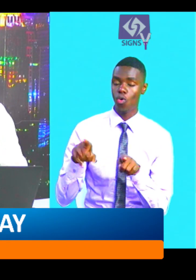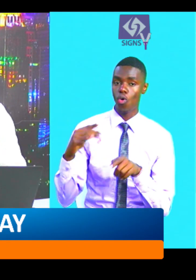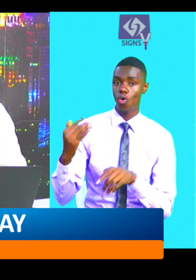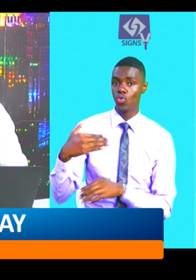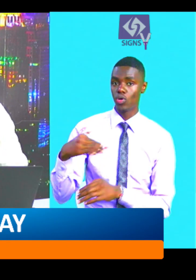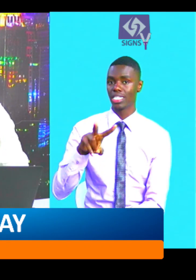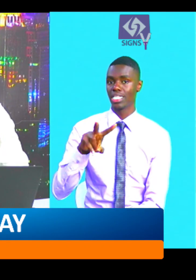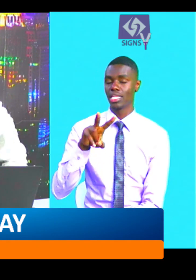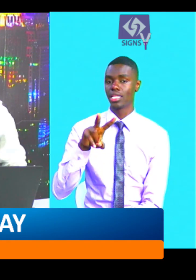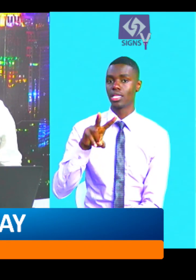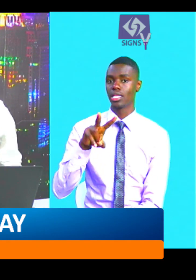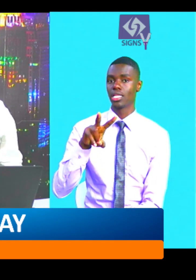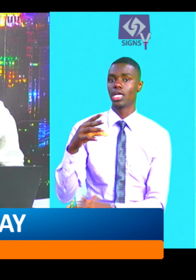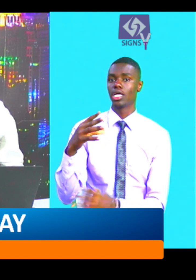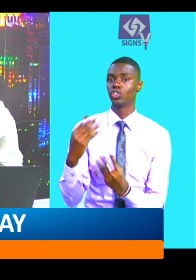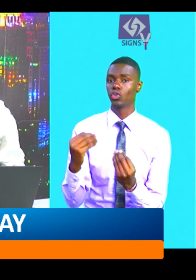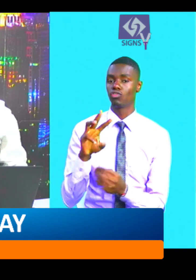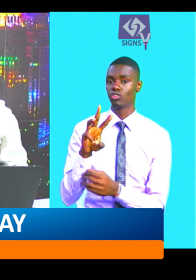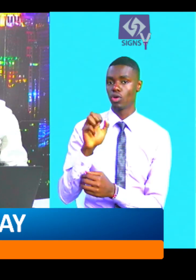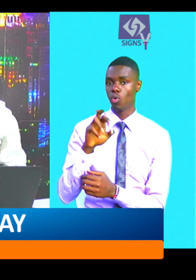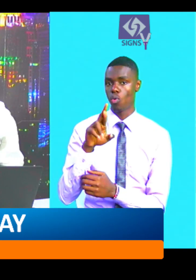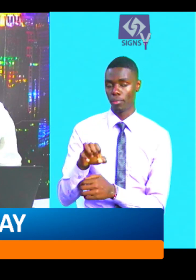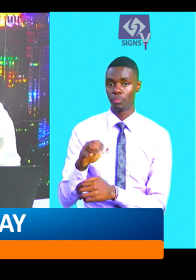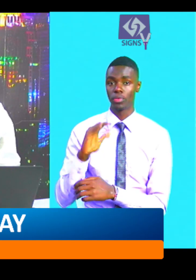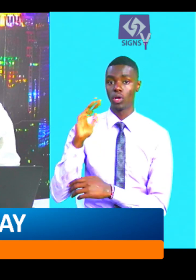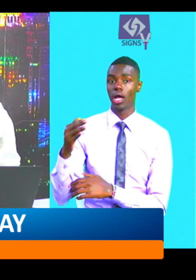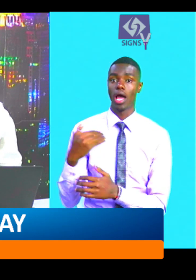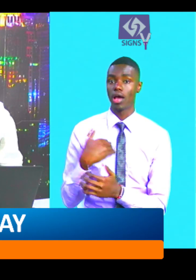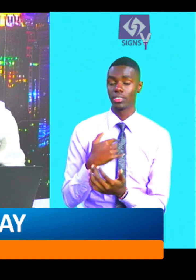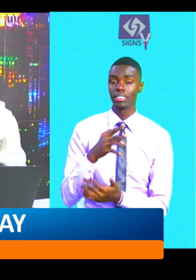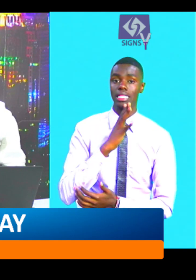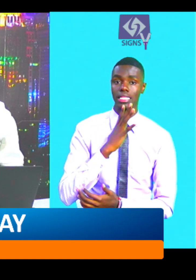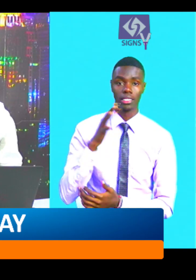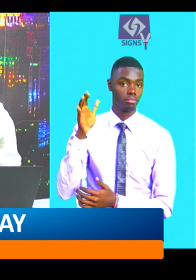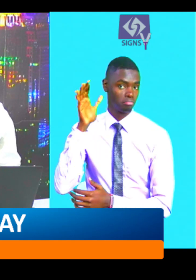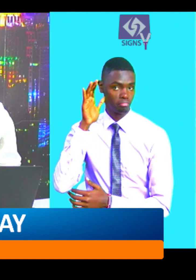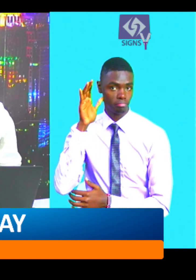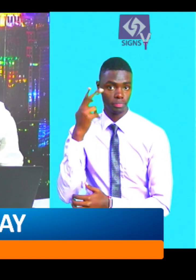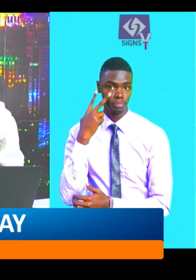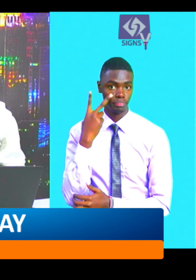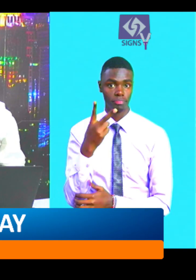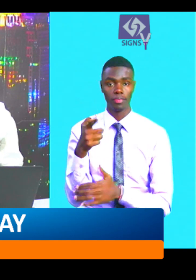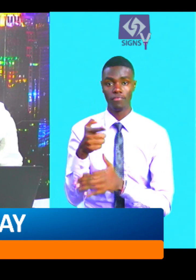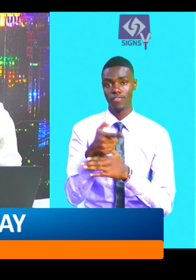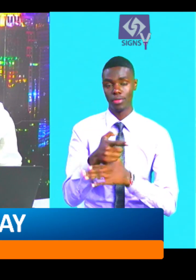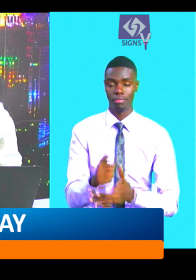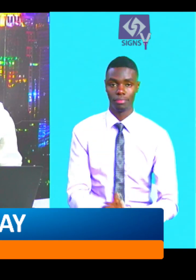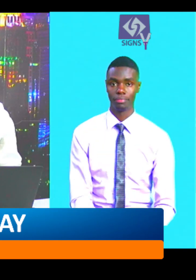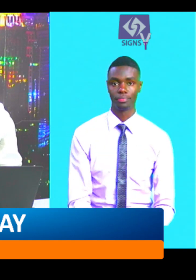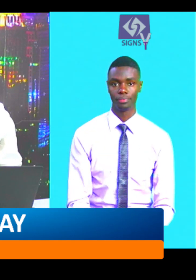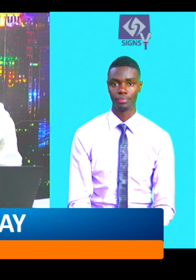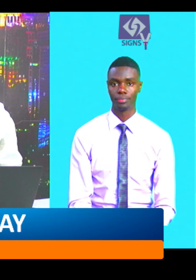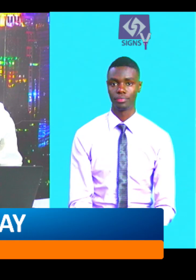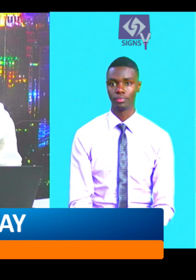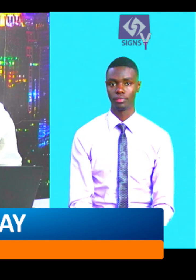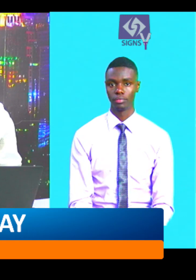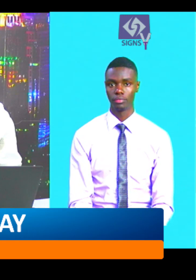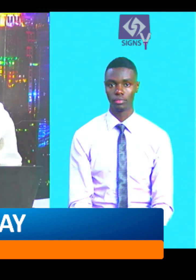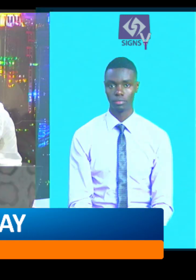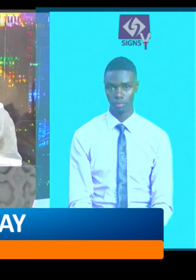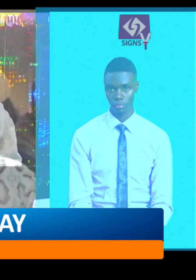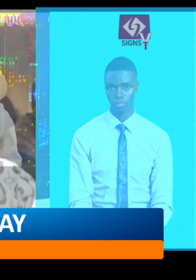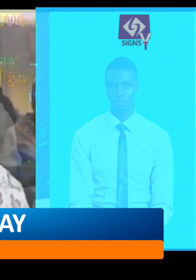but now it is believed that 2.0 would be a better version, just as it is always in software. But here are